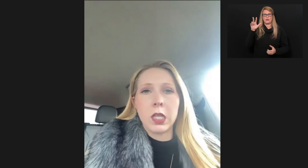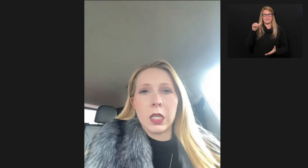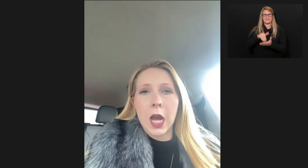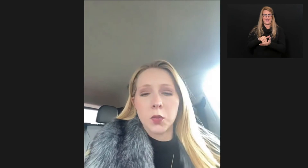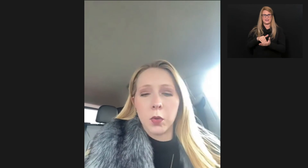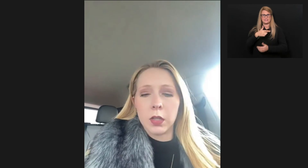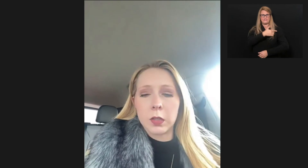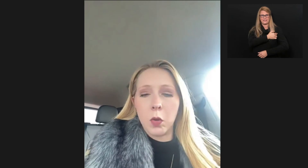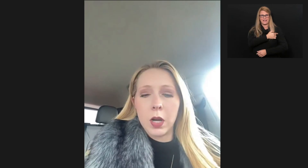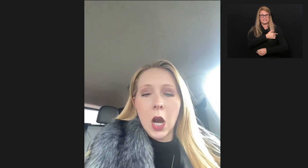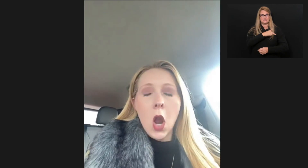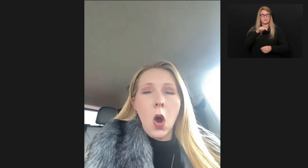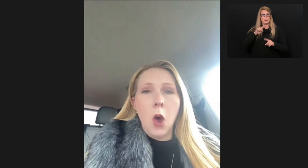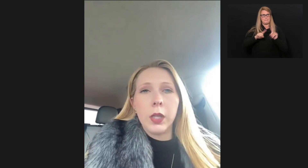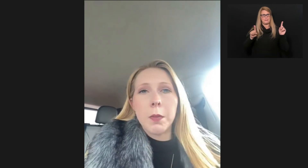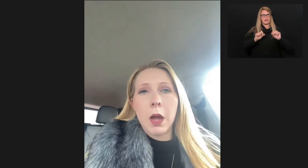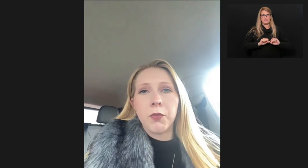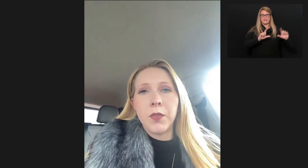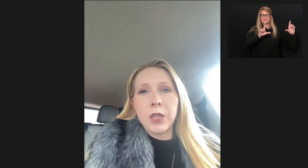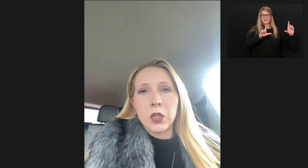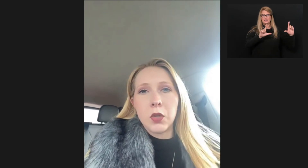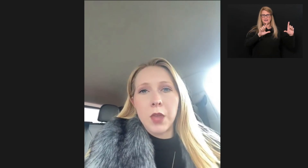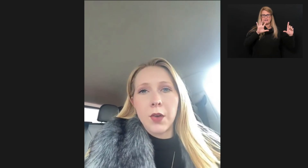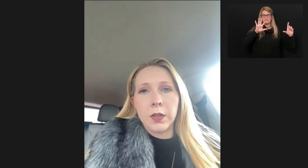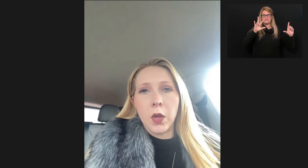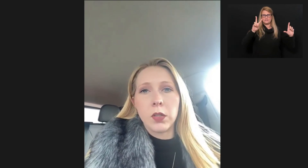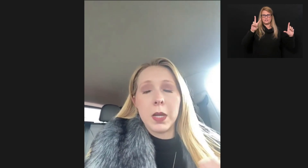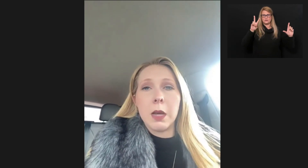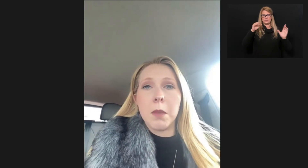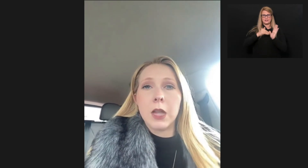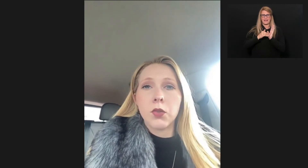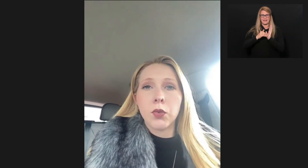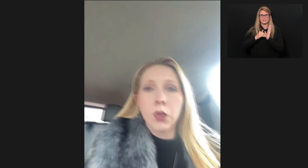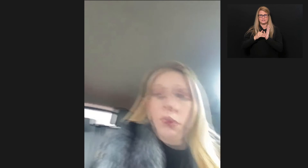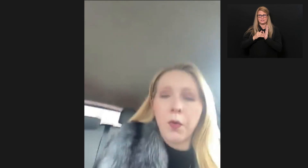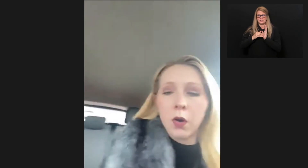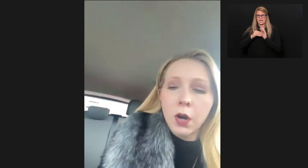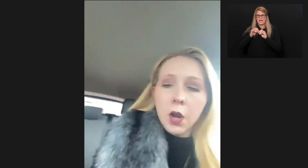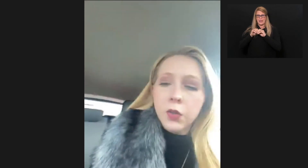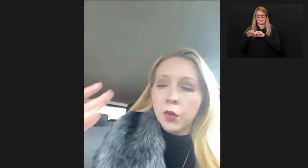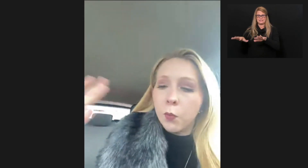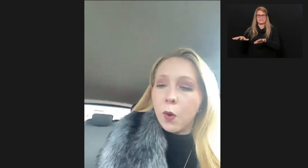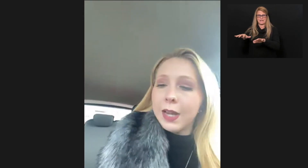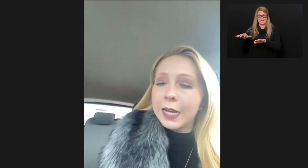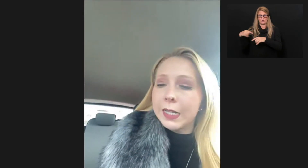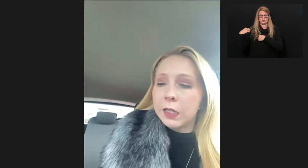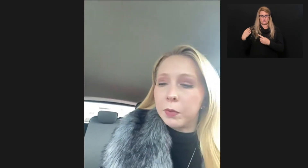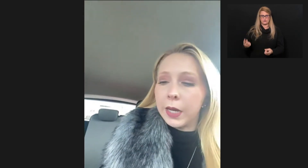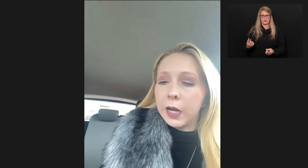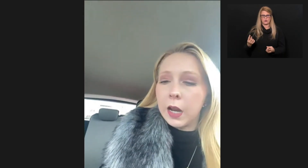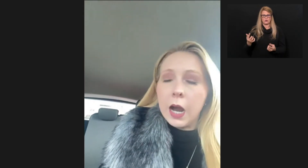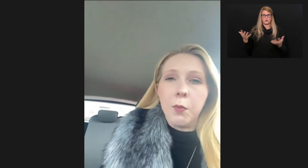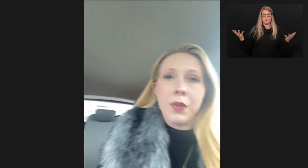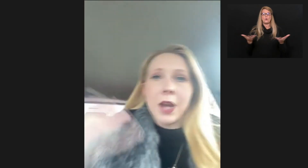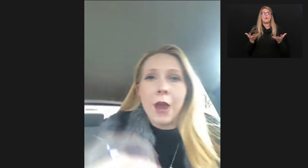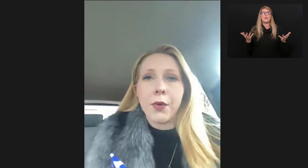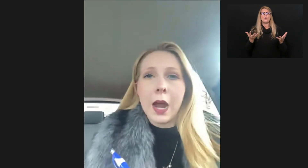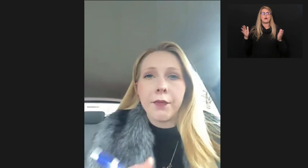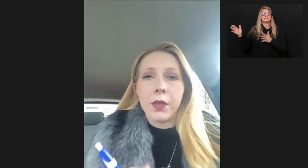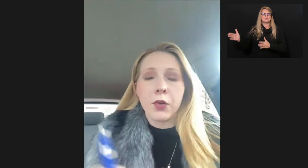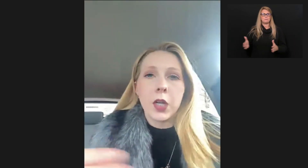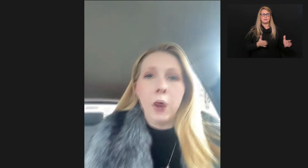according to the dashboard this morning, only about 52,000 of those have been administered so far. So what is the plan with the